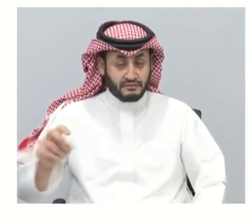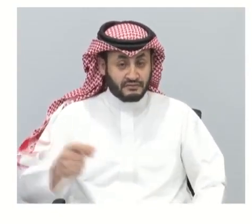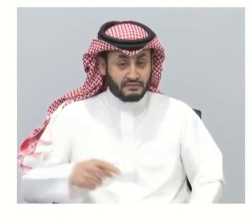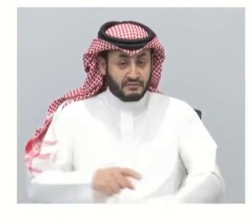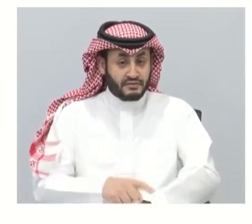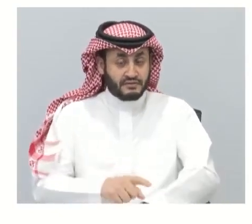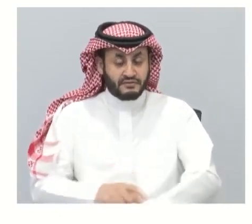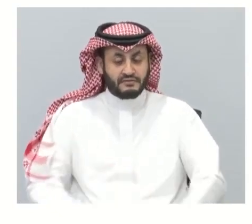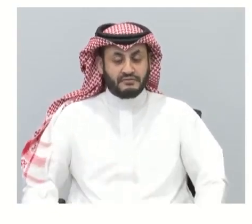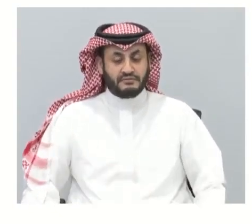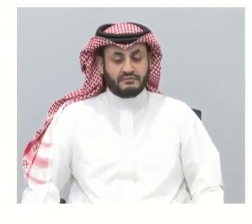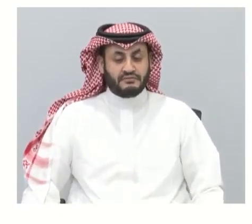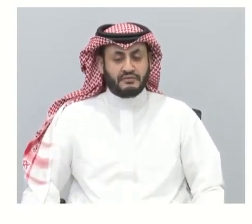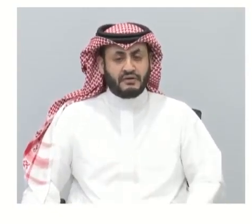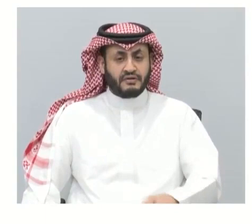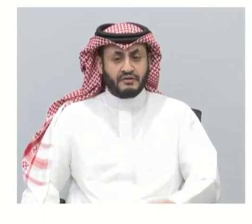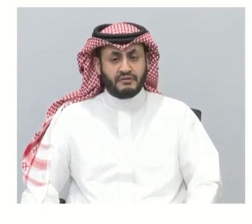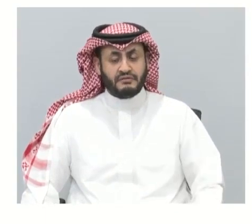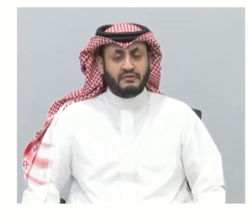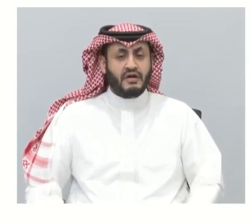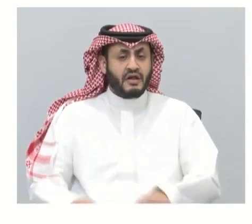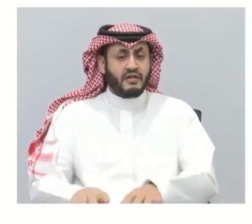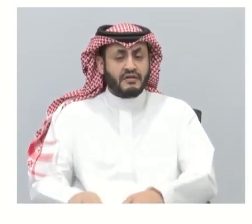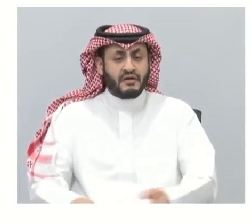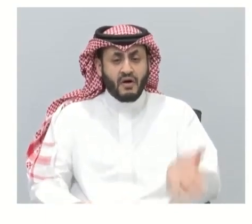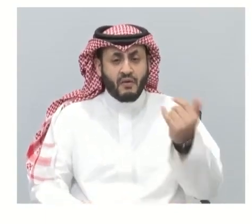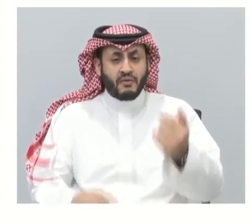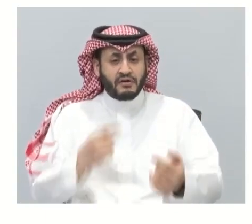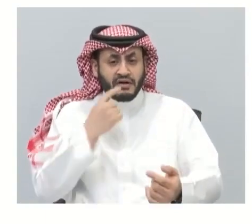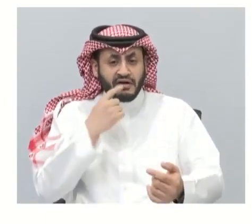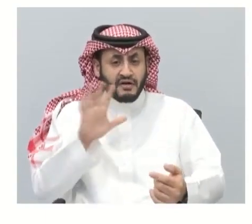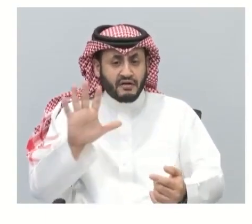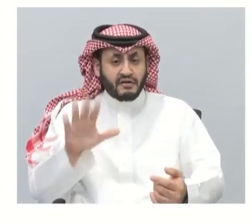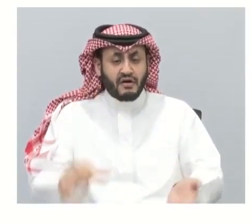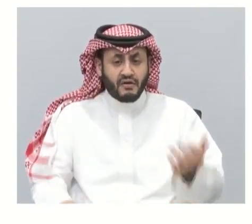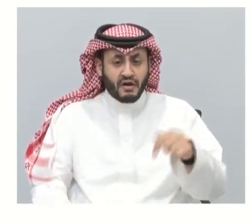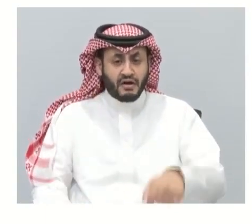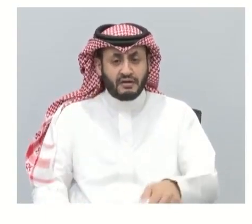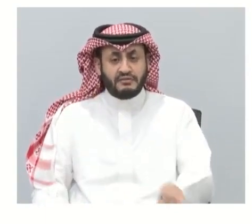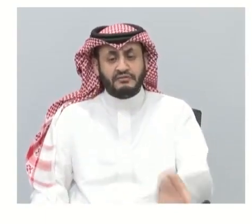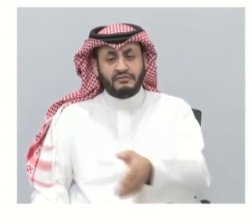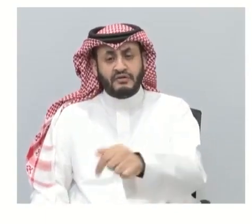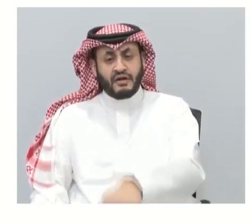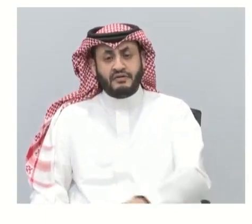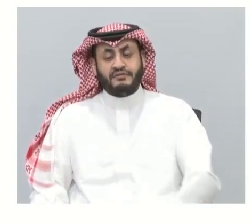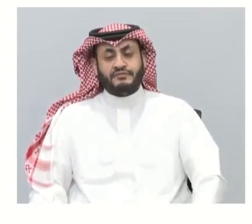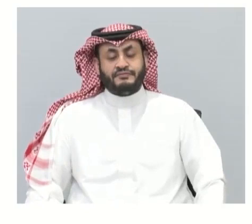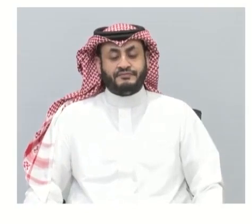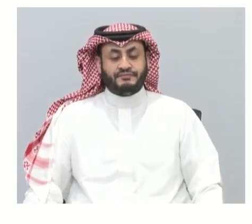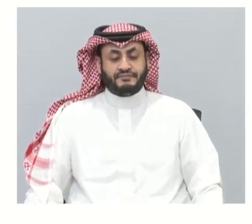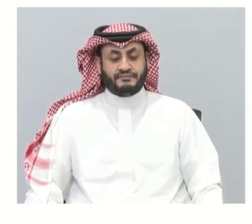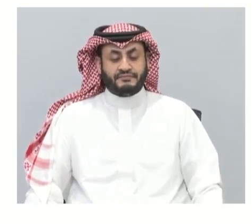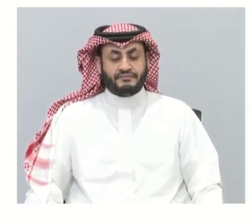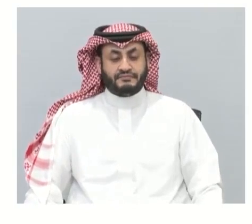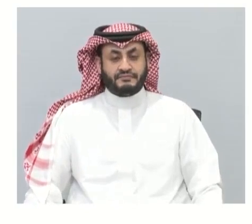using computers since I was 5. I have been using it until today. We're using the present perfect in